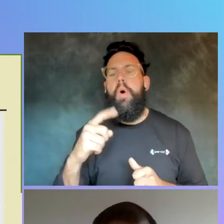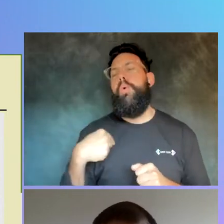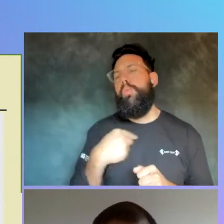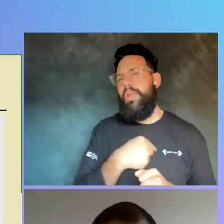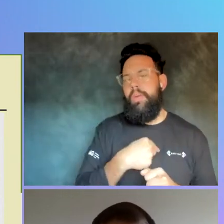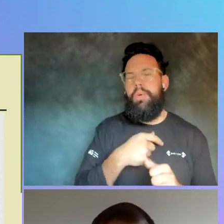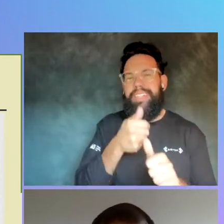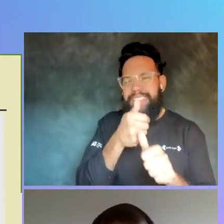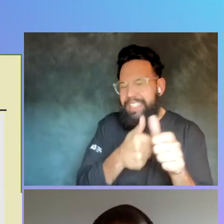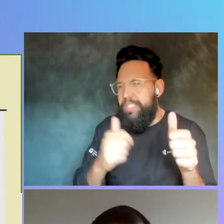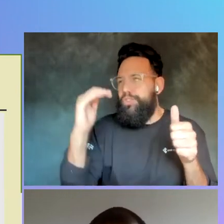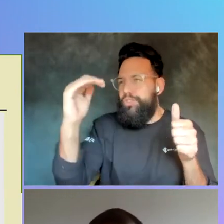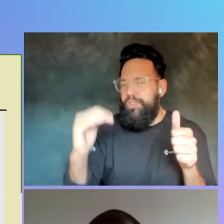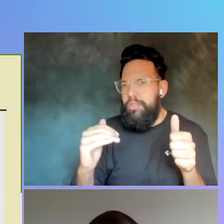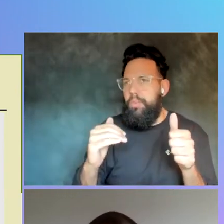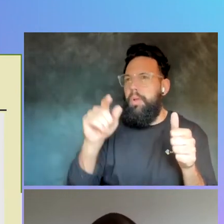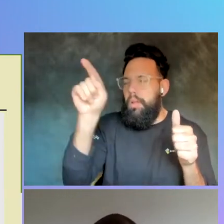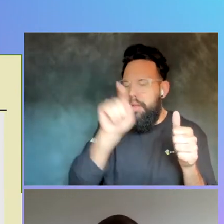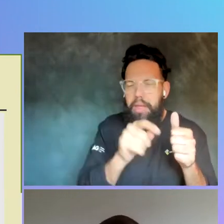steps.